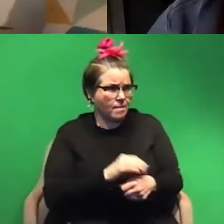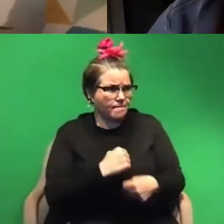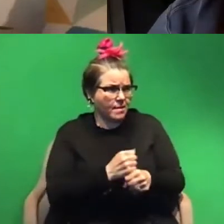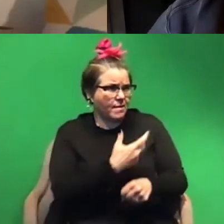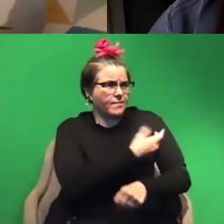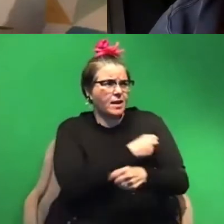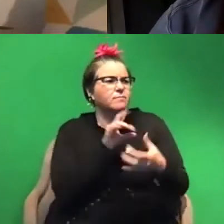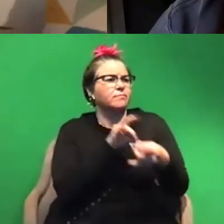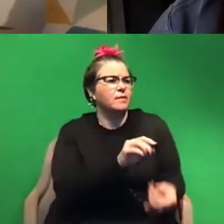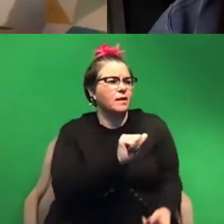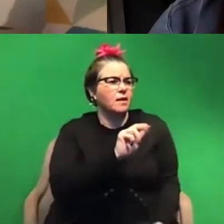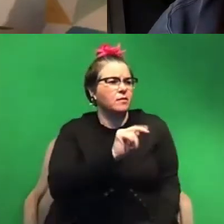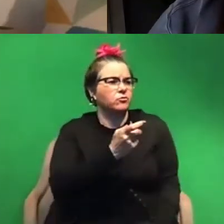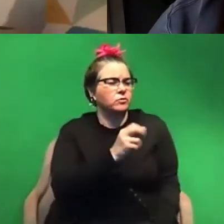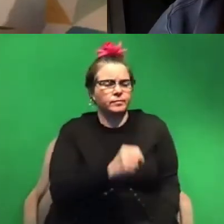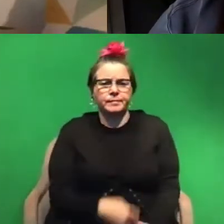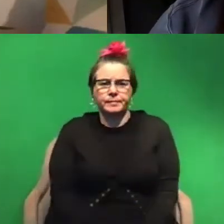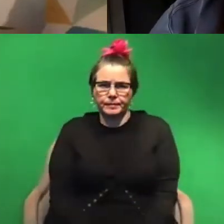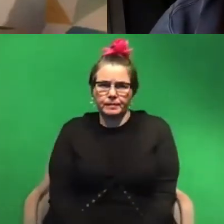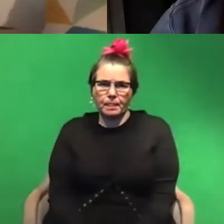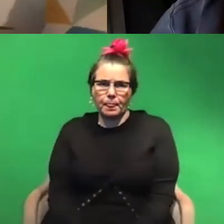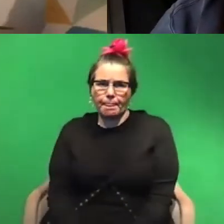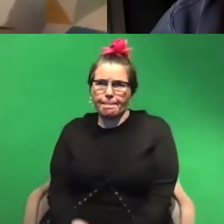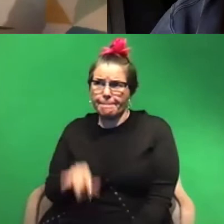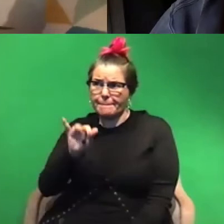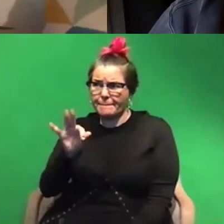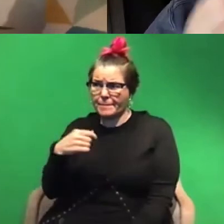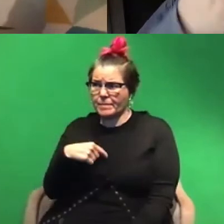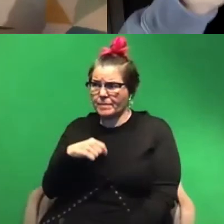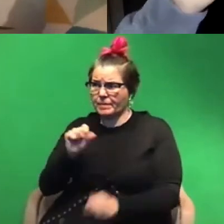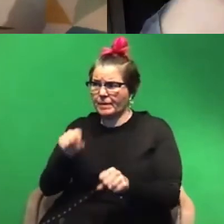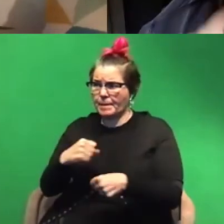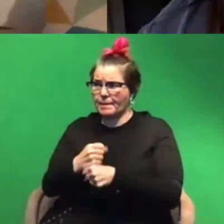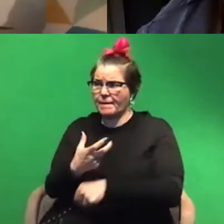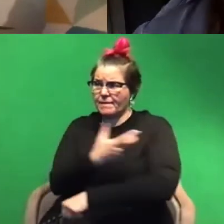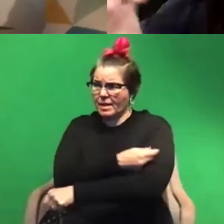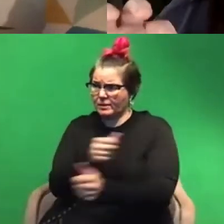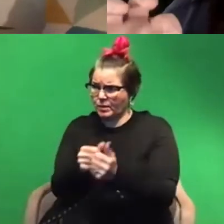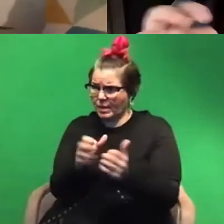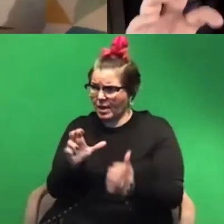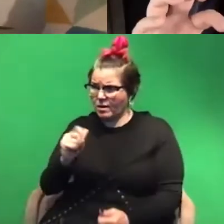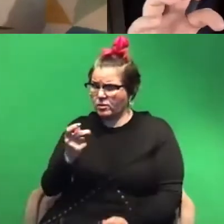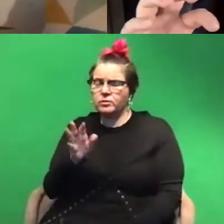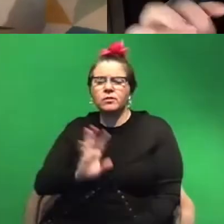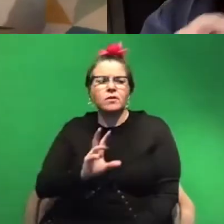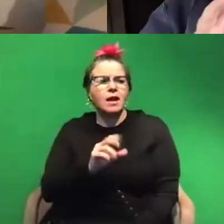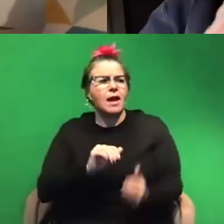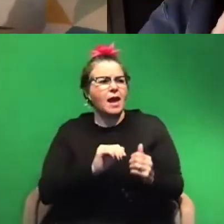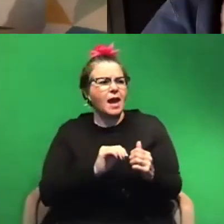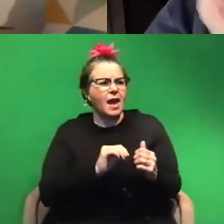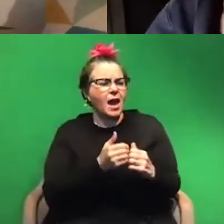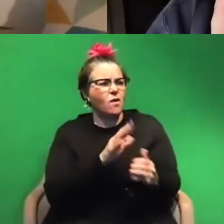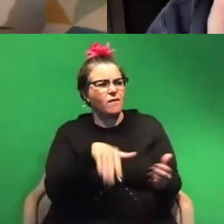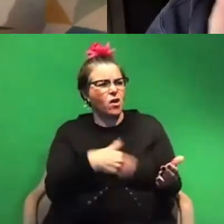antigen. So is the question if we can make a vaccine without an antigen? How do you, like, of all of